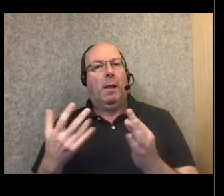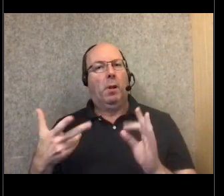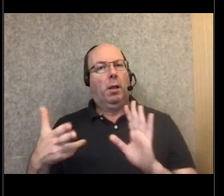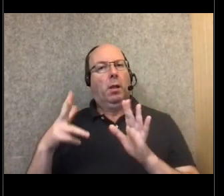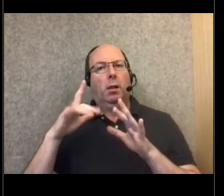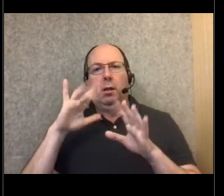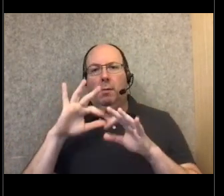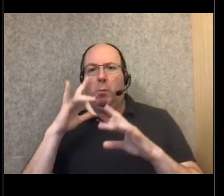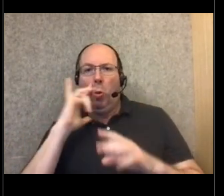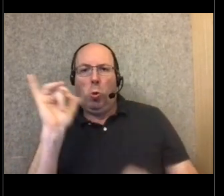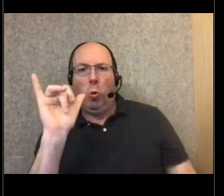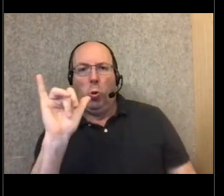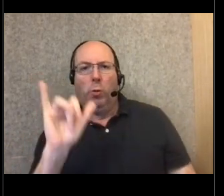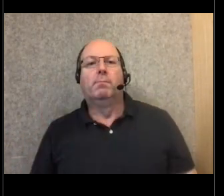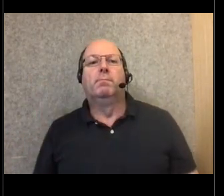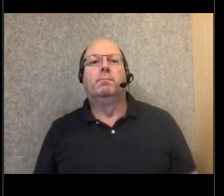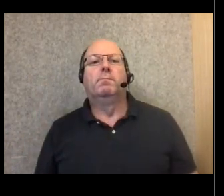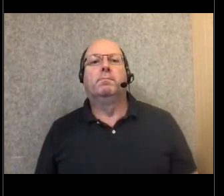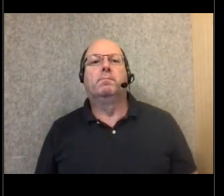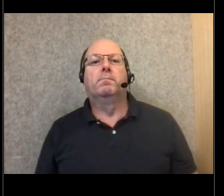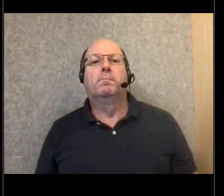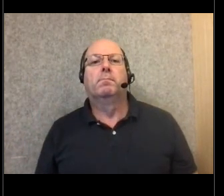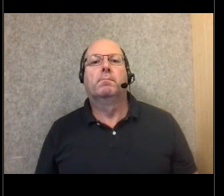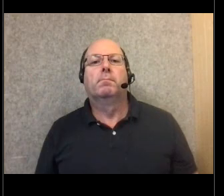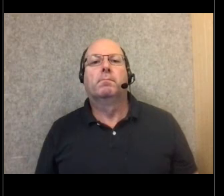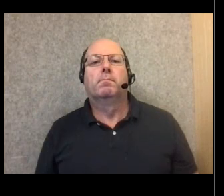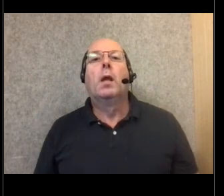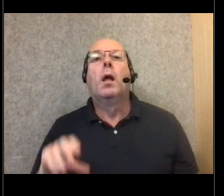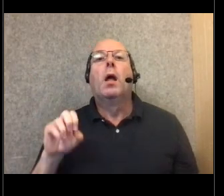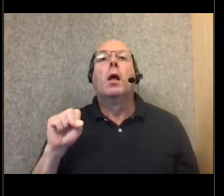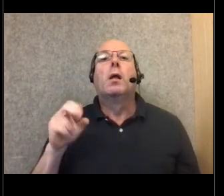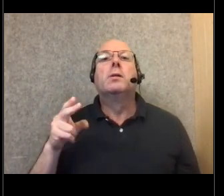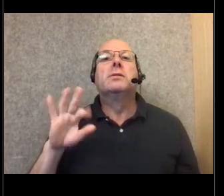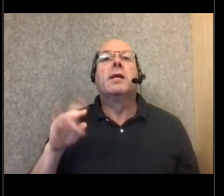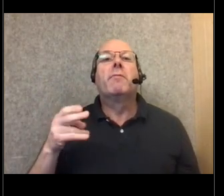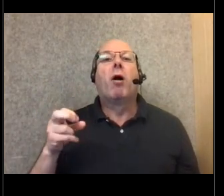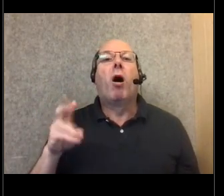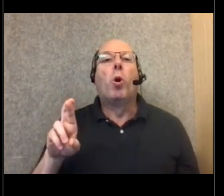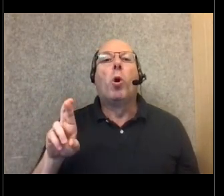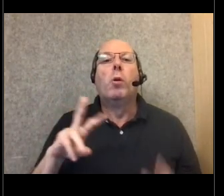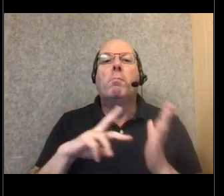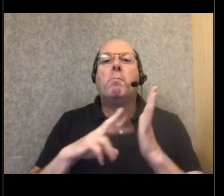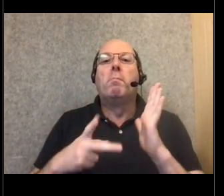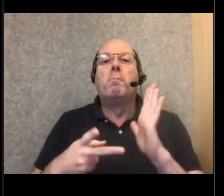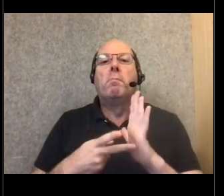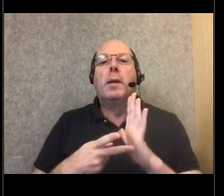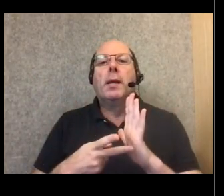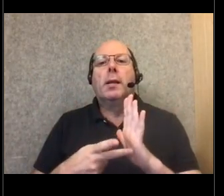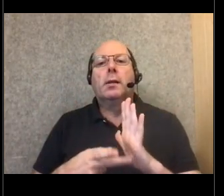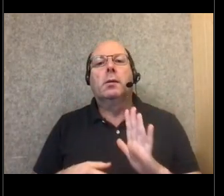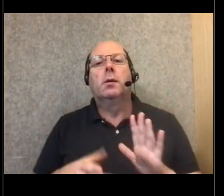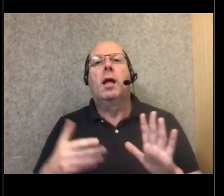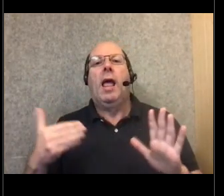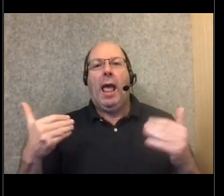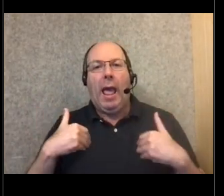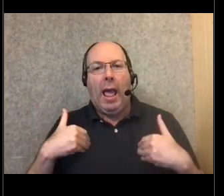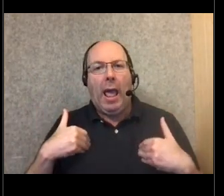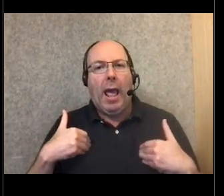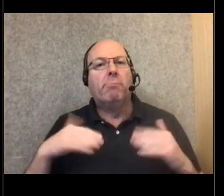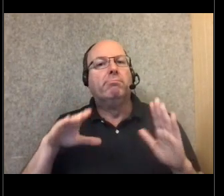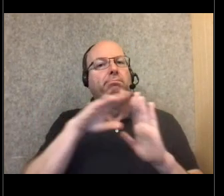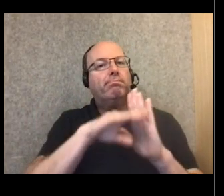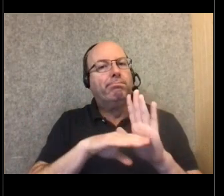A safe harbor is an objective and recognized standard, guideline, or